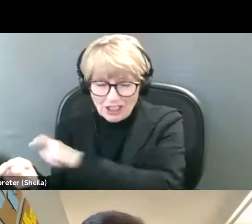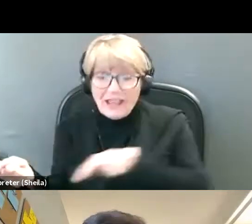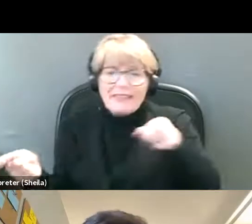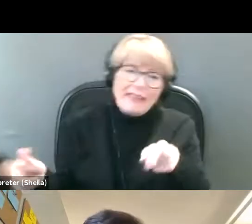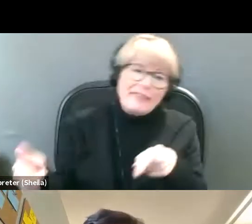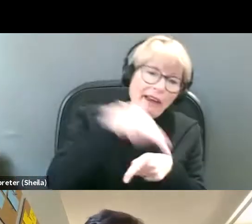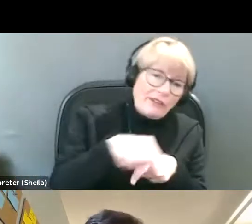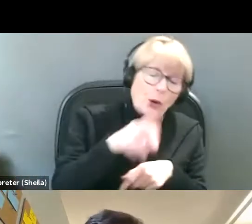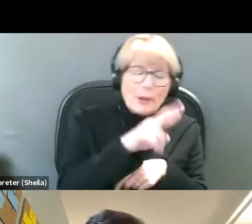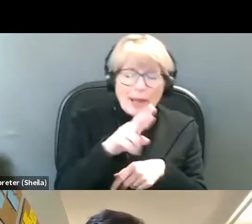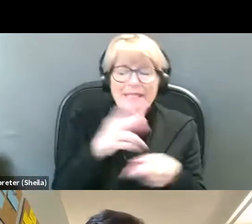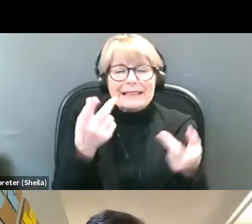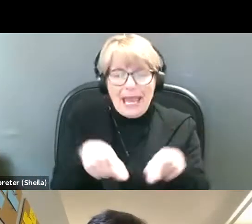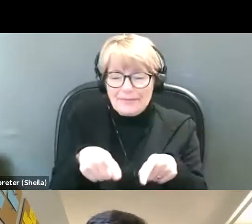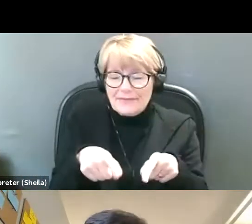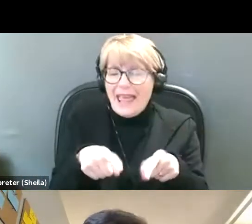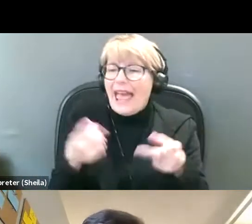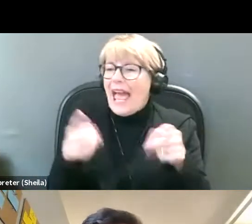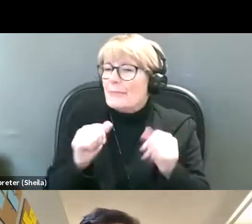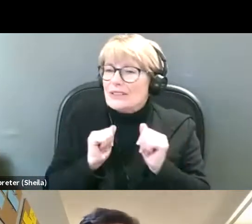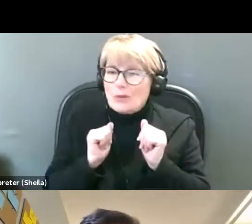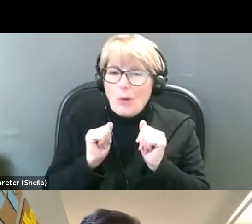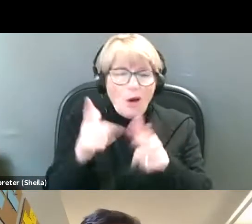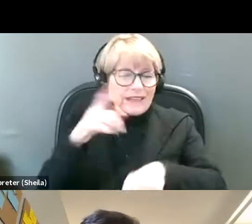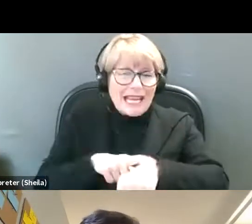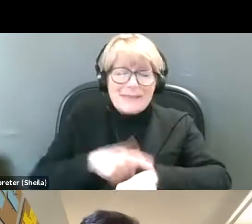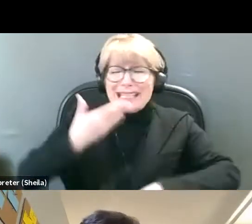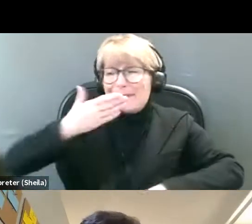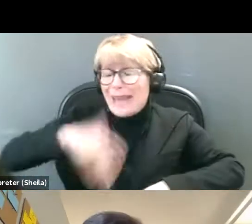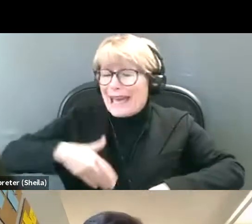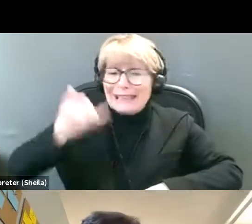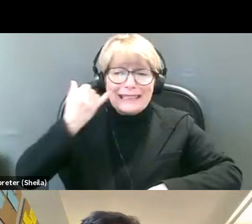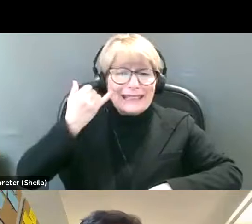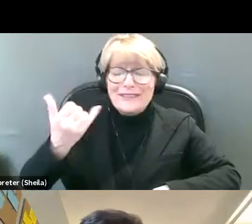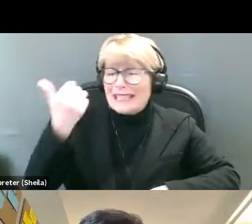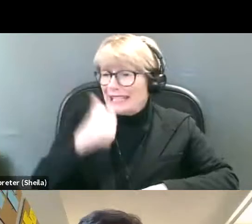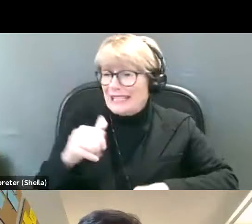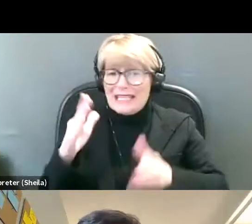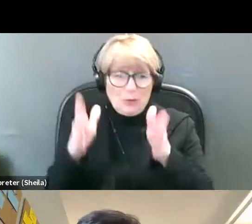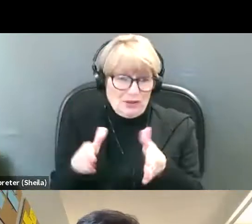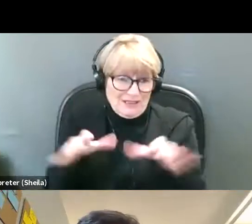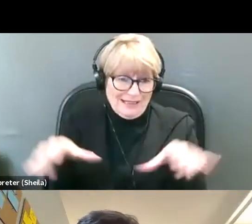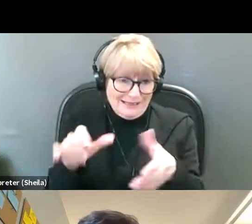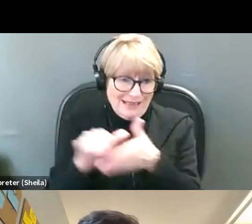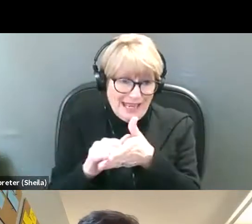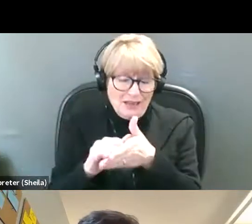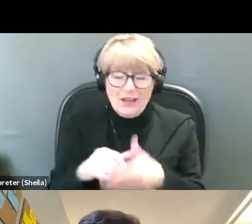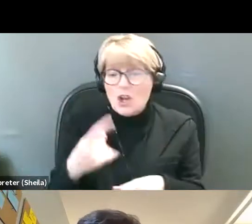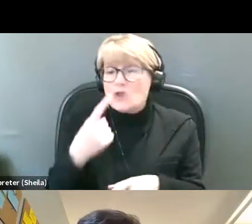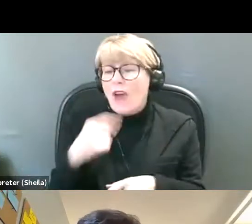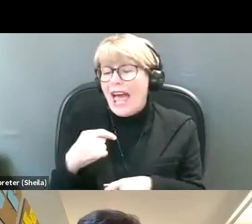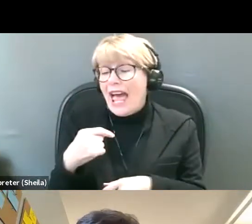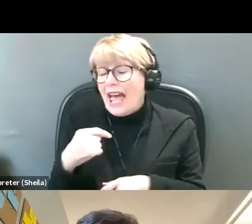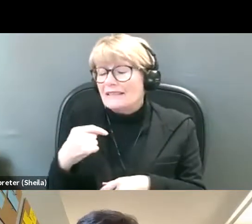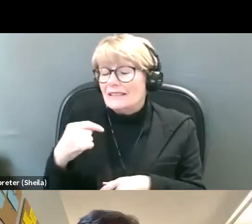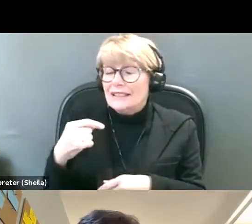right? Happens all the time. It's bad when anybody does it. And as for the red states and the blue states,